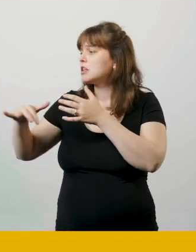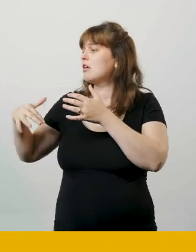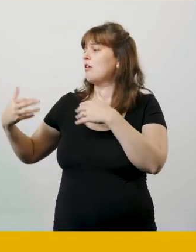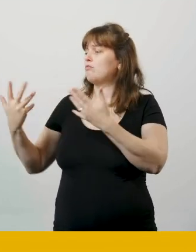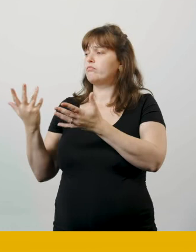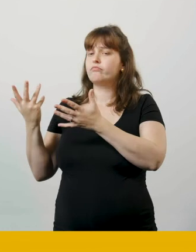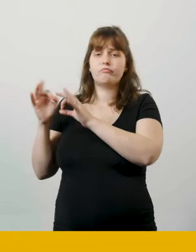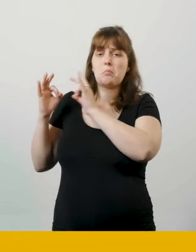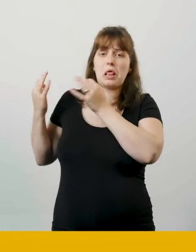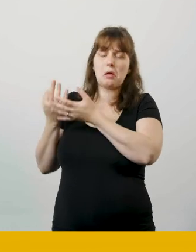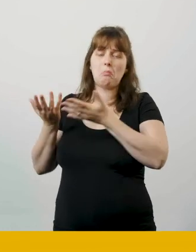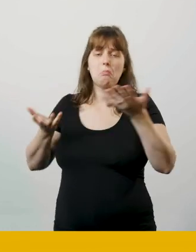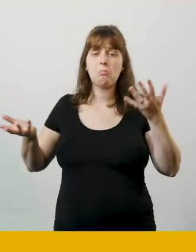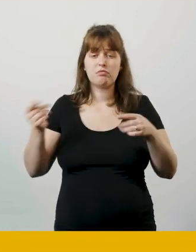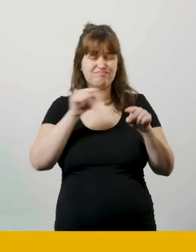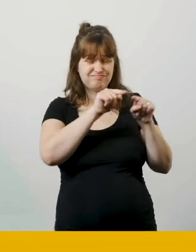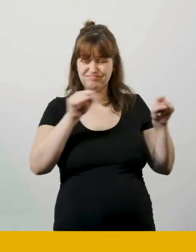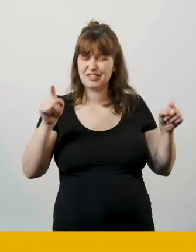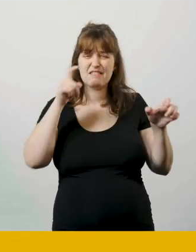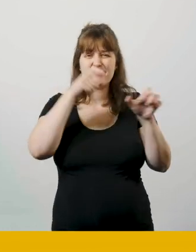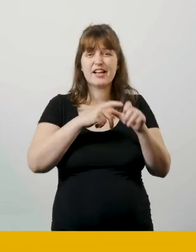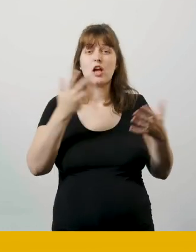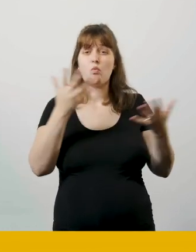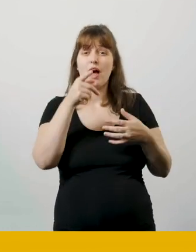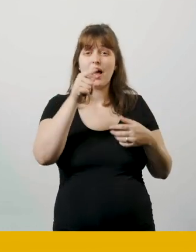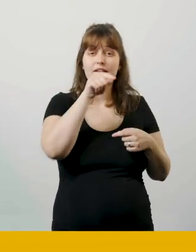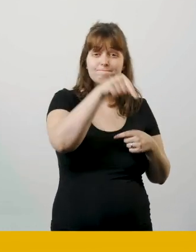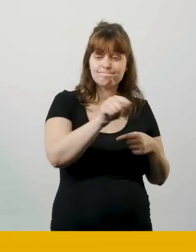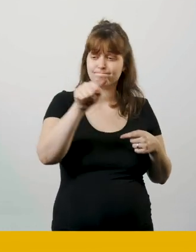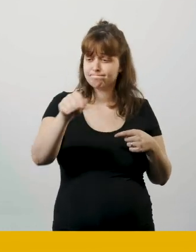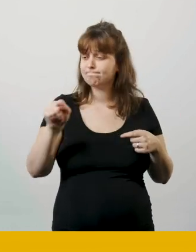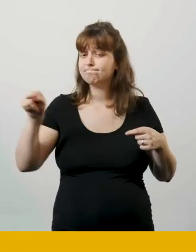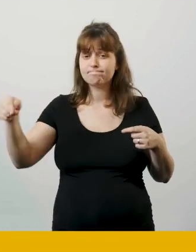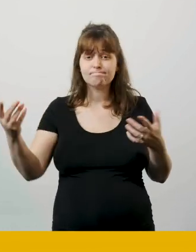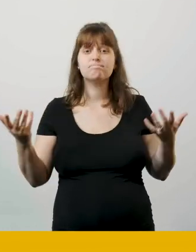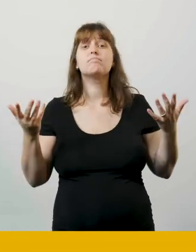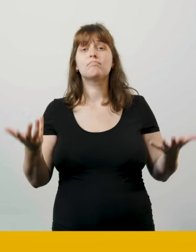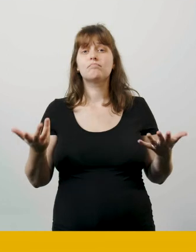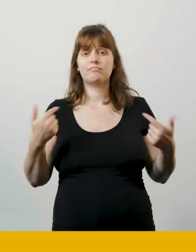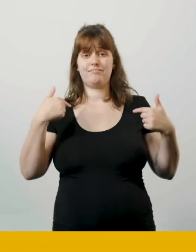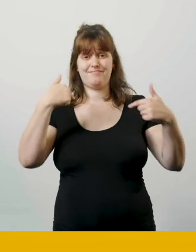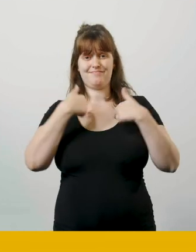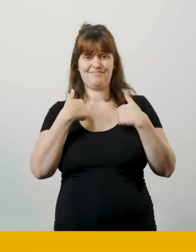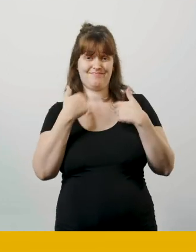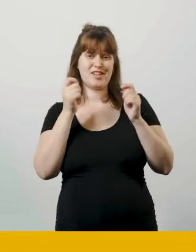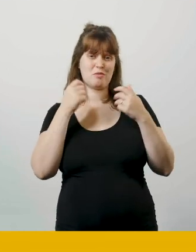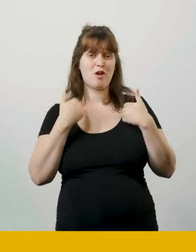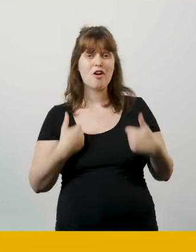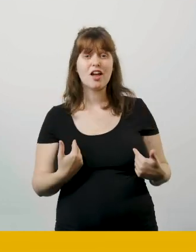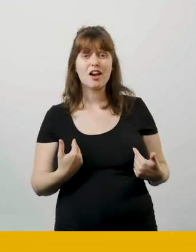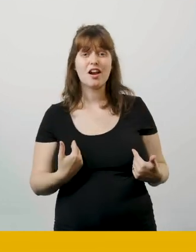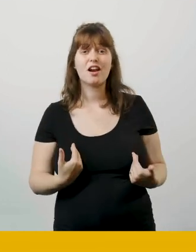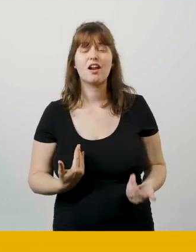family? According to where you are as an experiencer